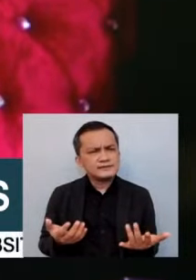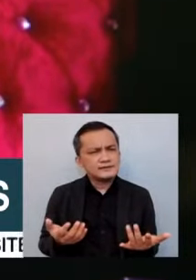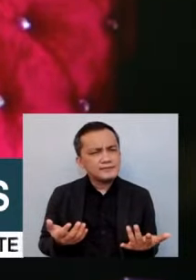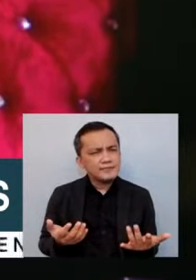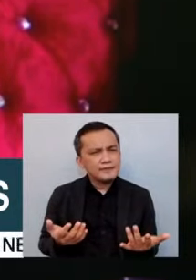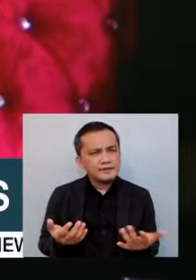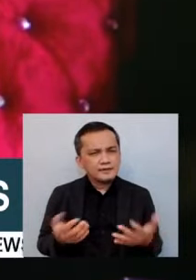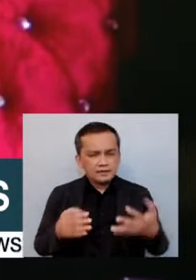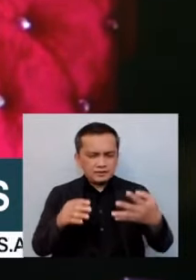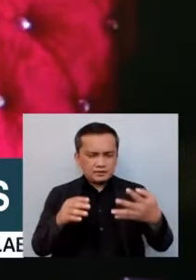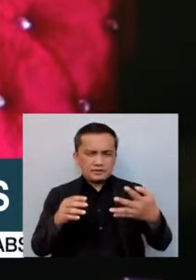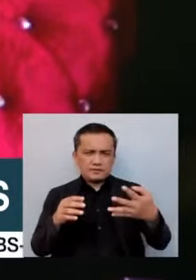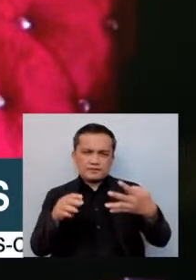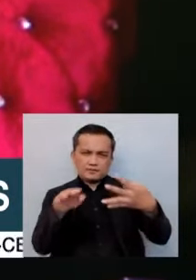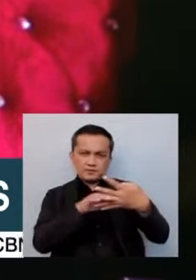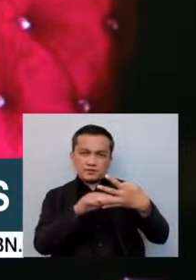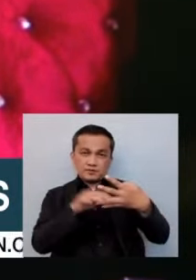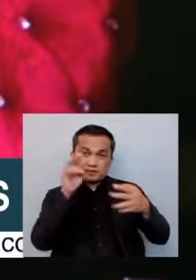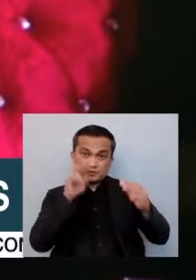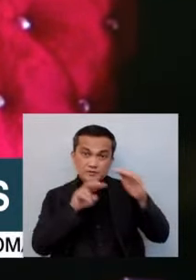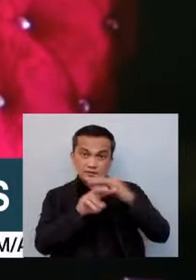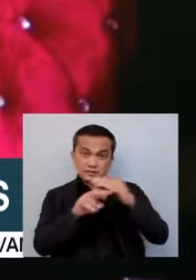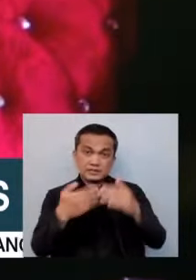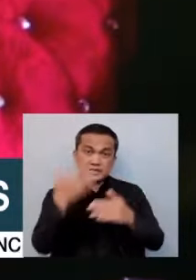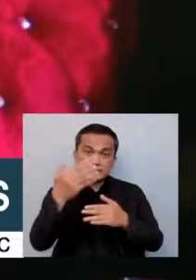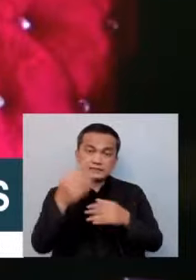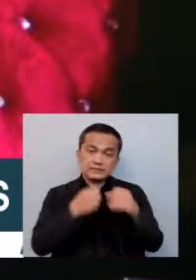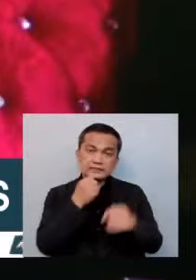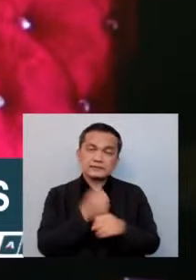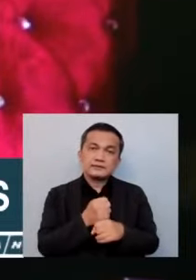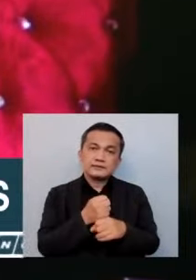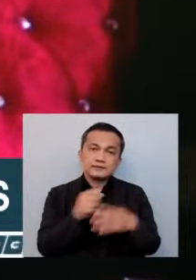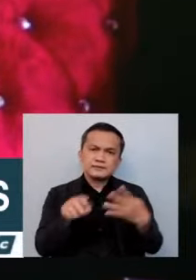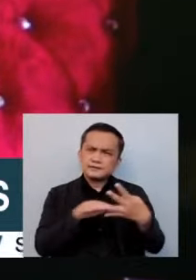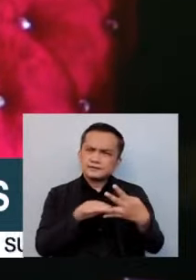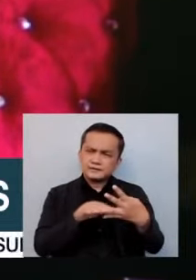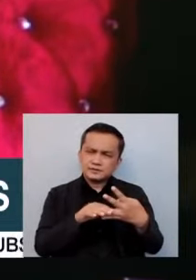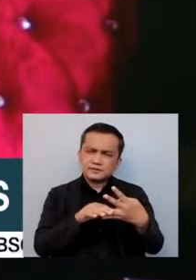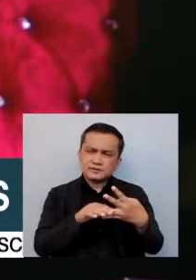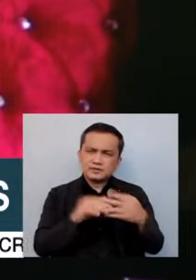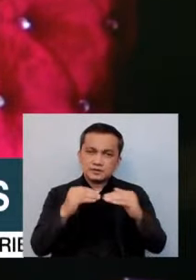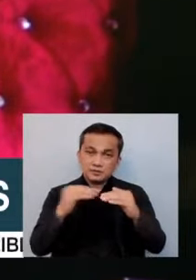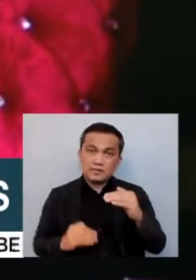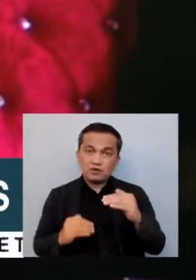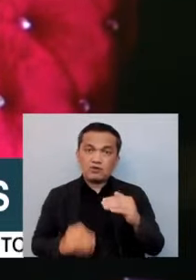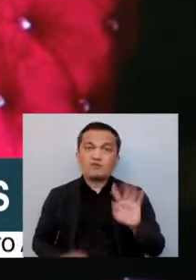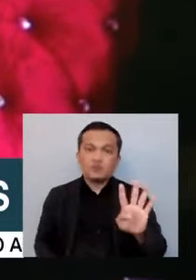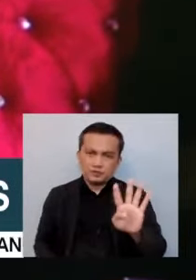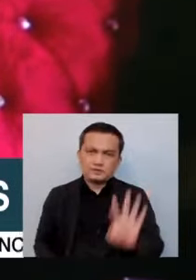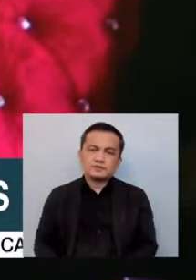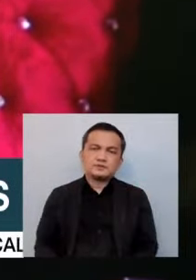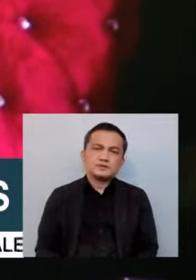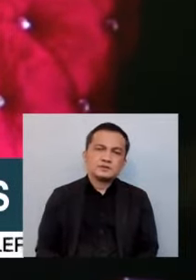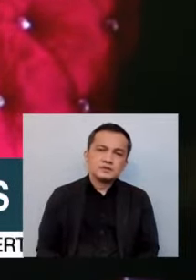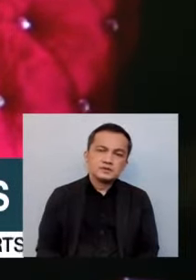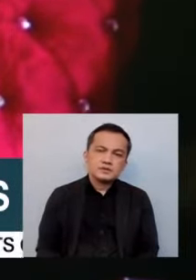midpoint of the forecast for next year to be below 4. And